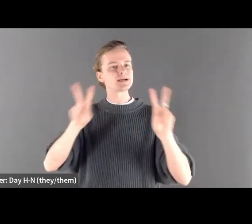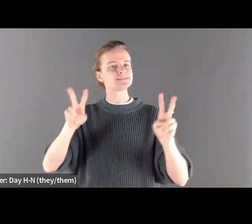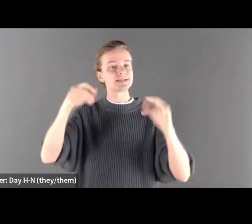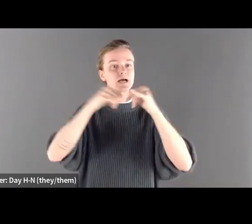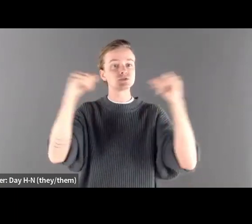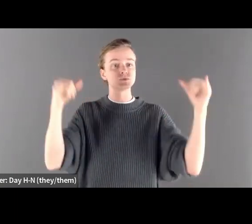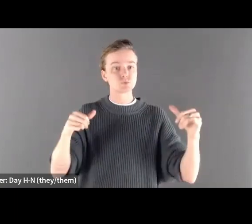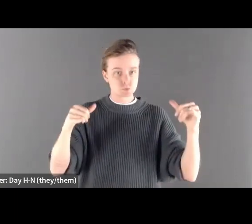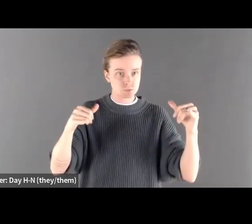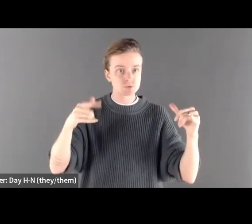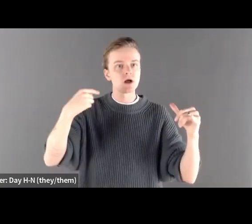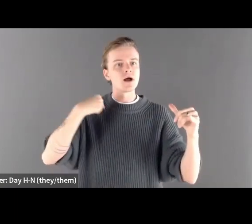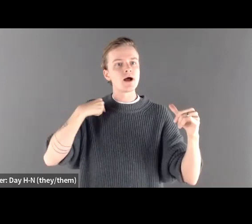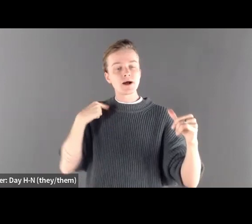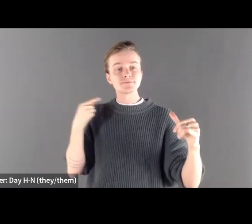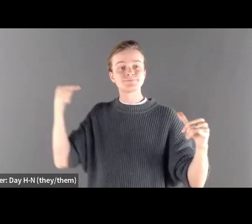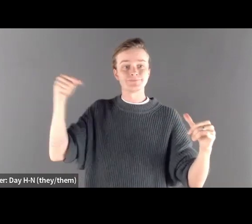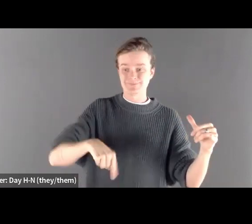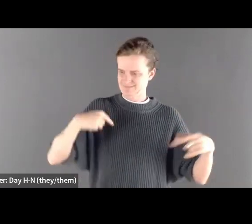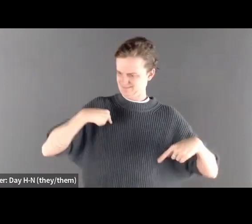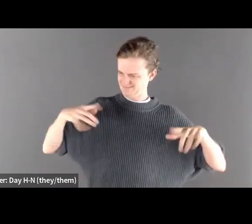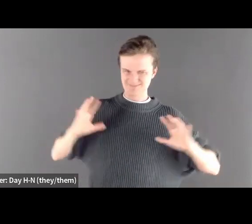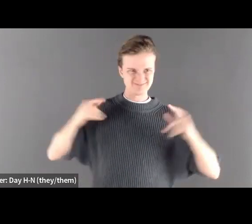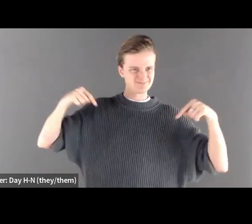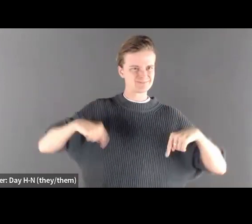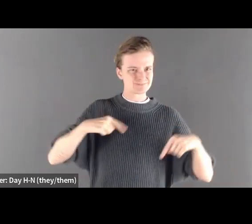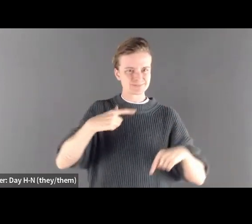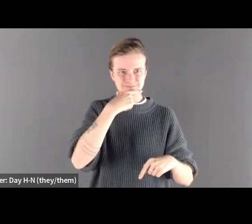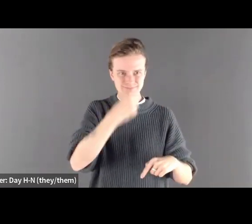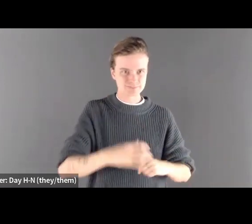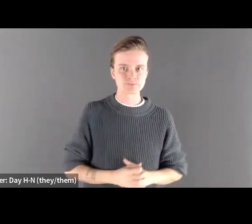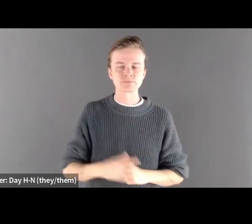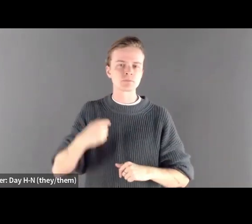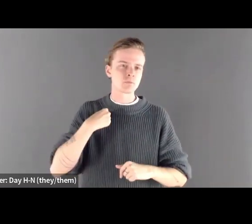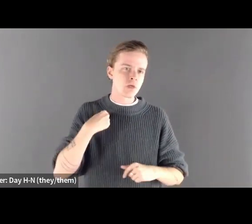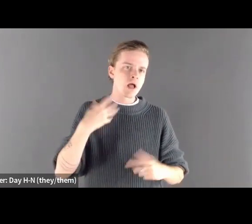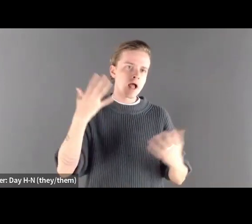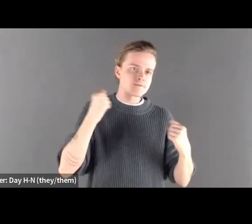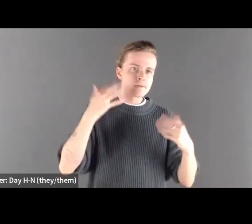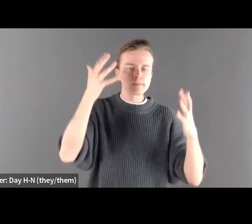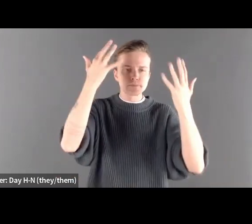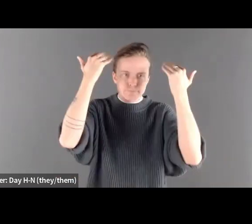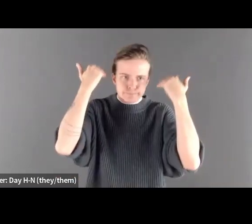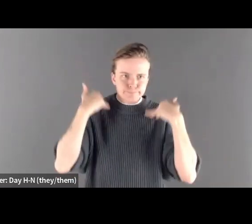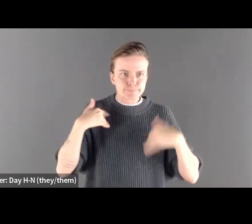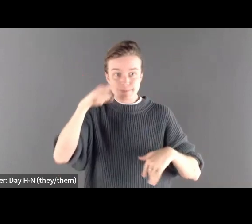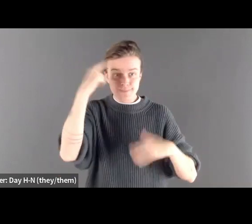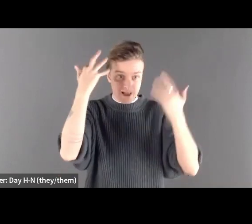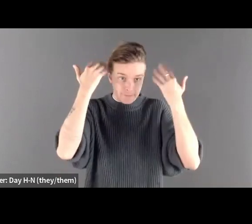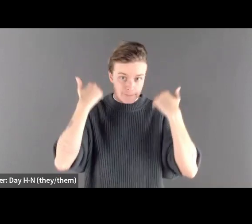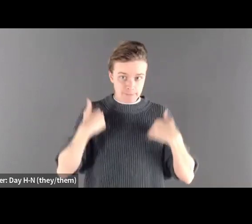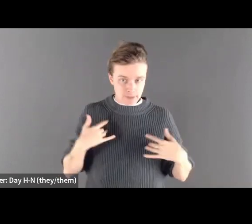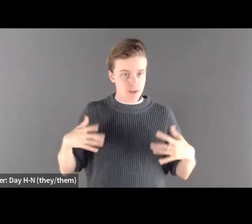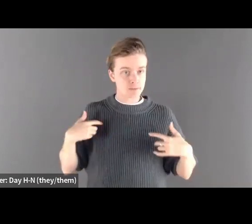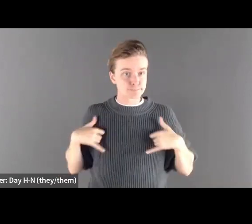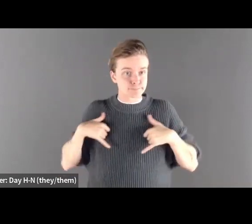The CyberPeace Institute is an NGO whose mission is to reduce the harm from cyber attacks on people's